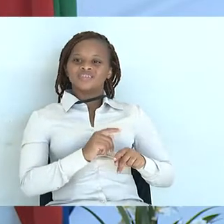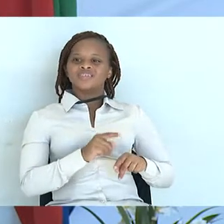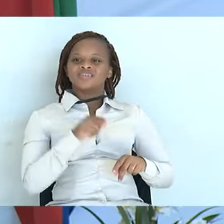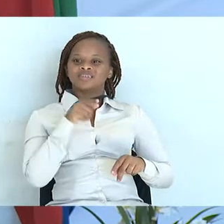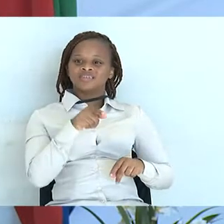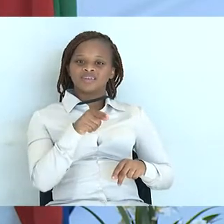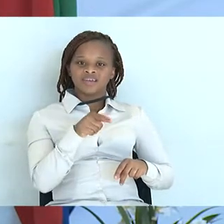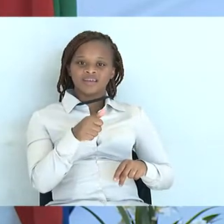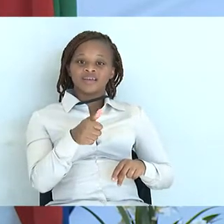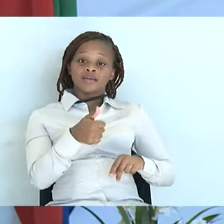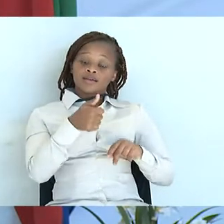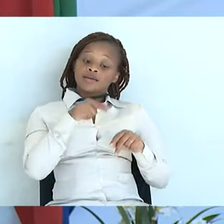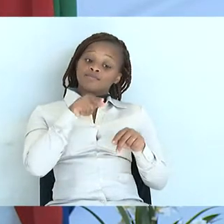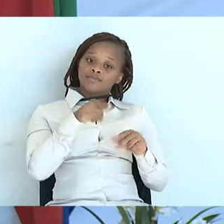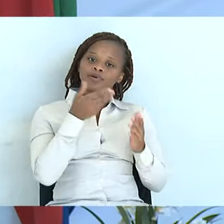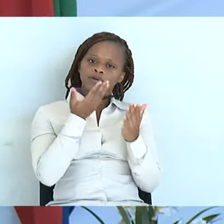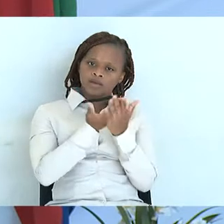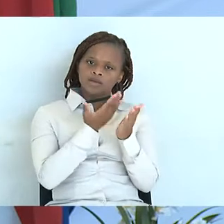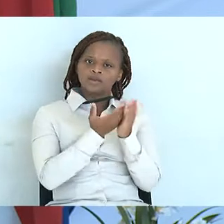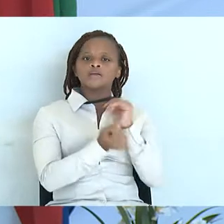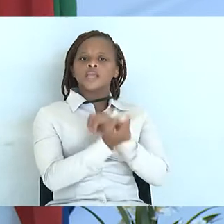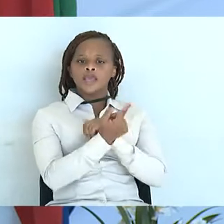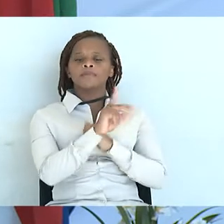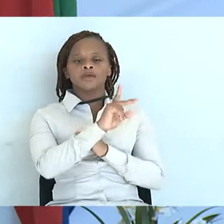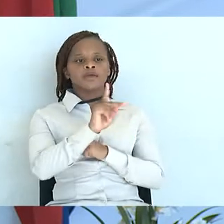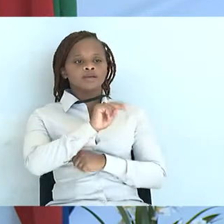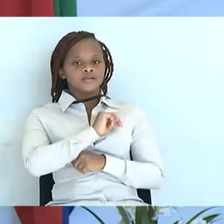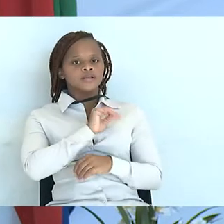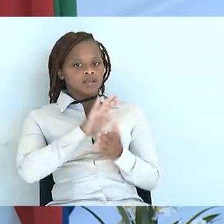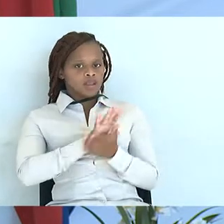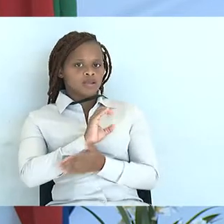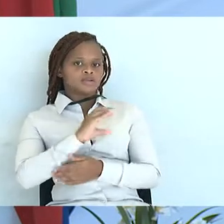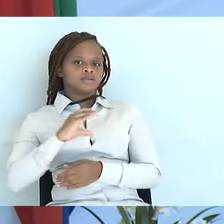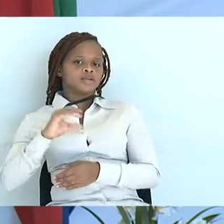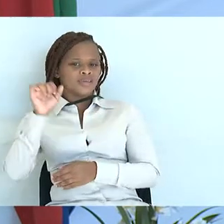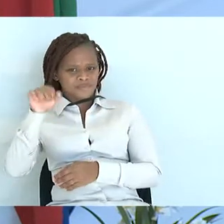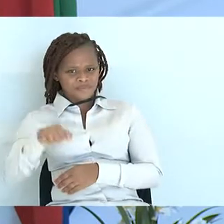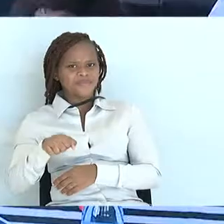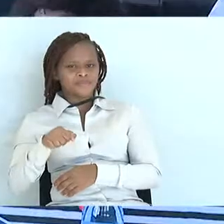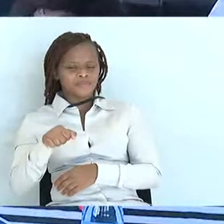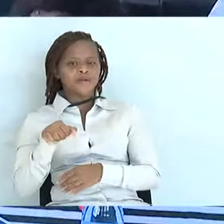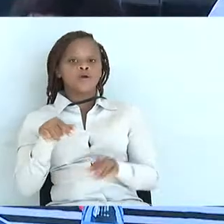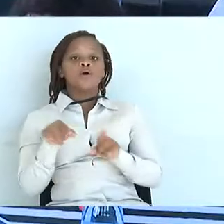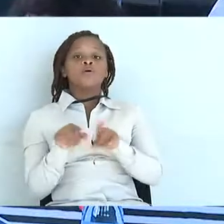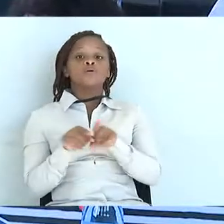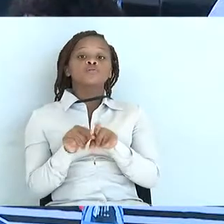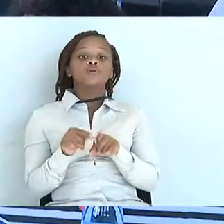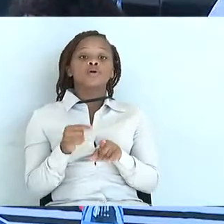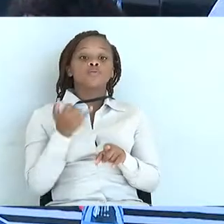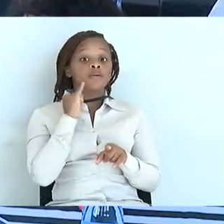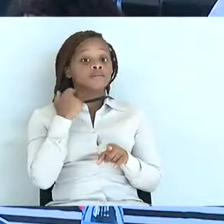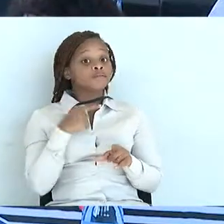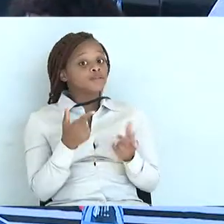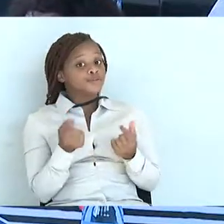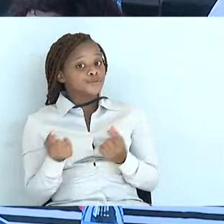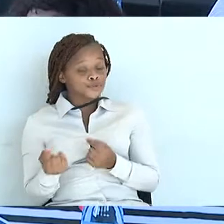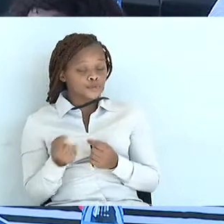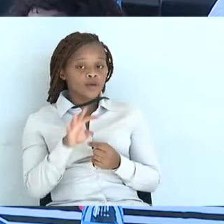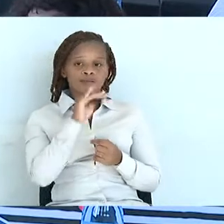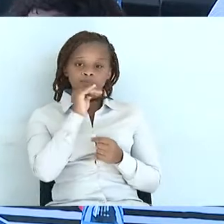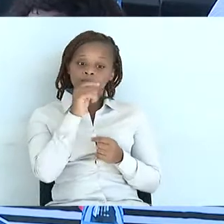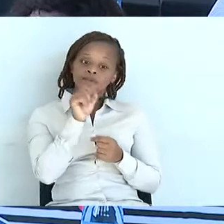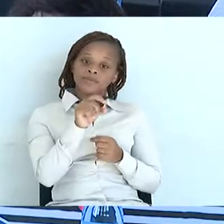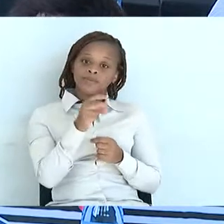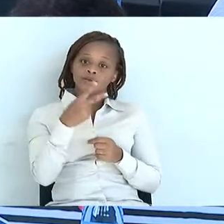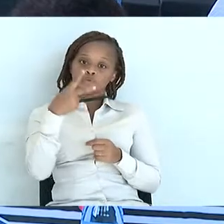KZN and Eastern Cape. And if we're to, this will bring these two